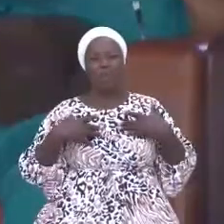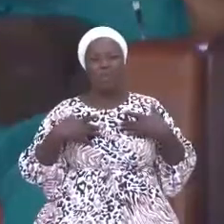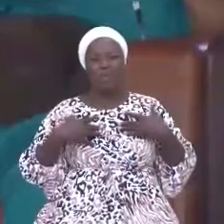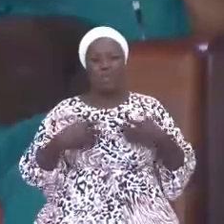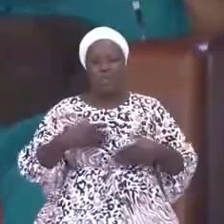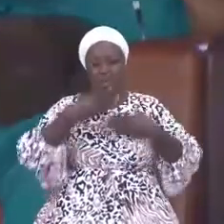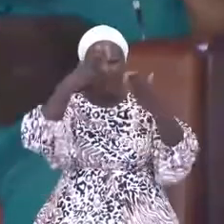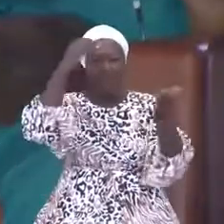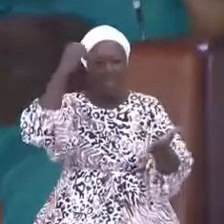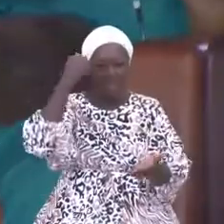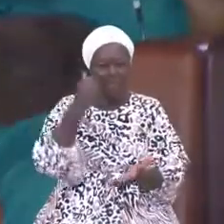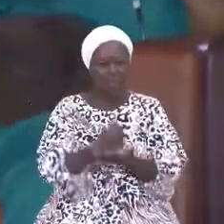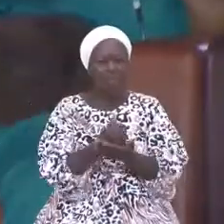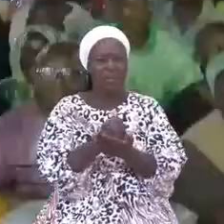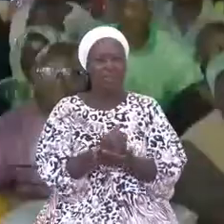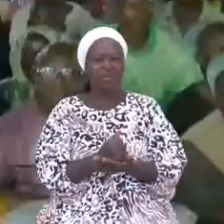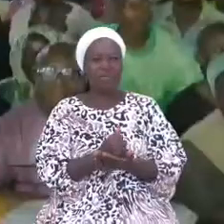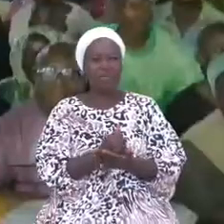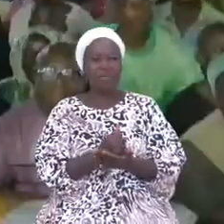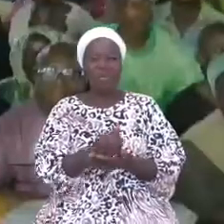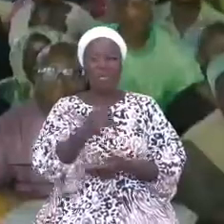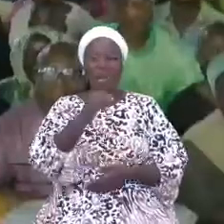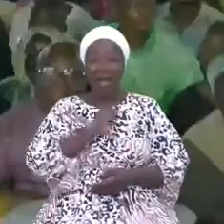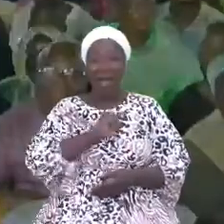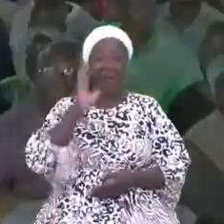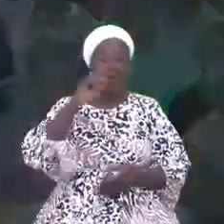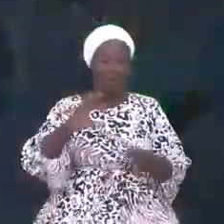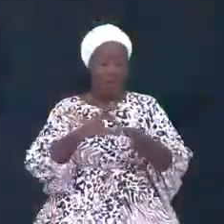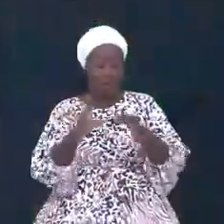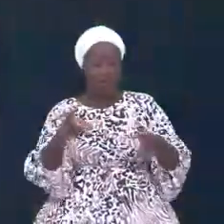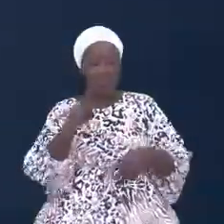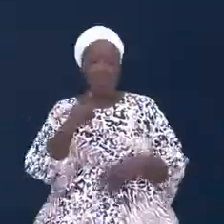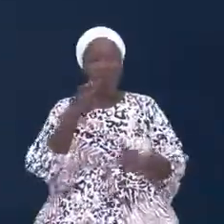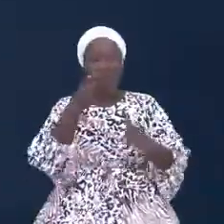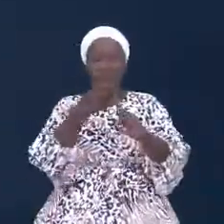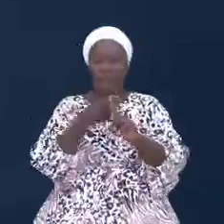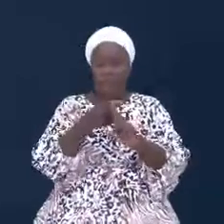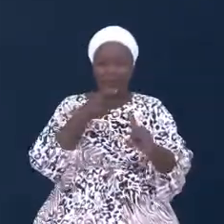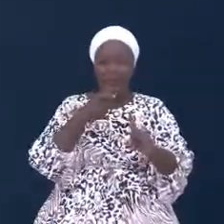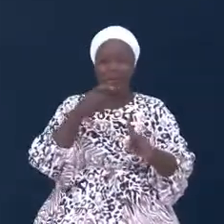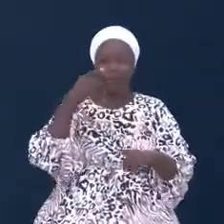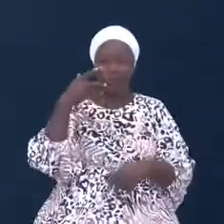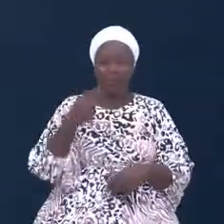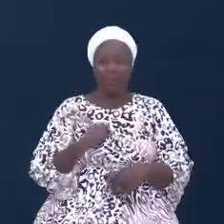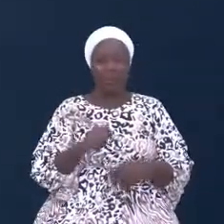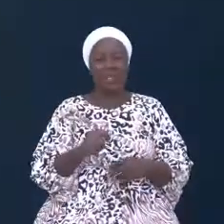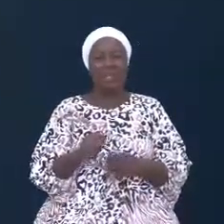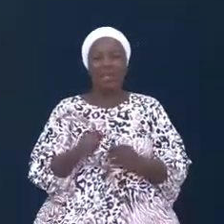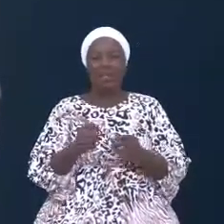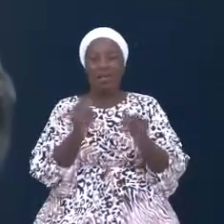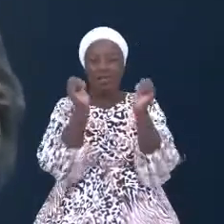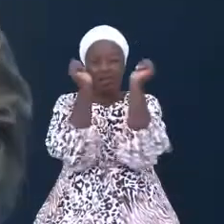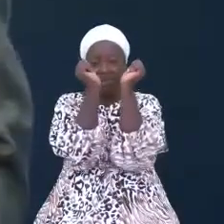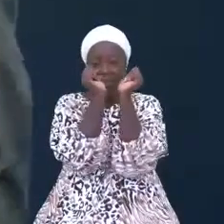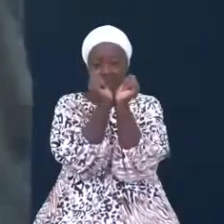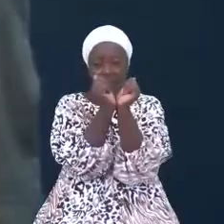Amen. Yeah. I will release you from the slavery to